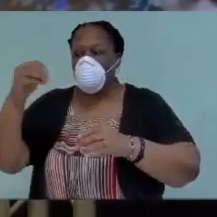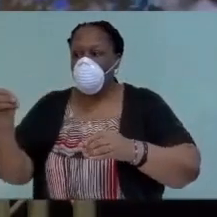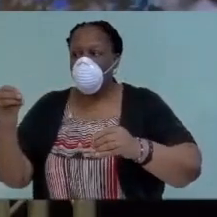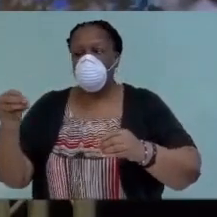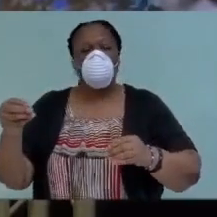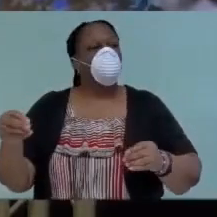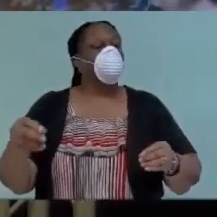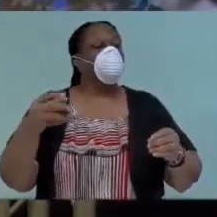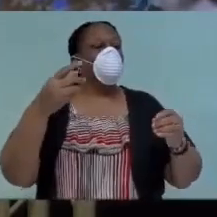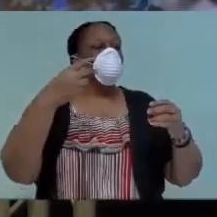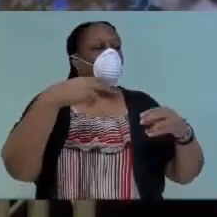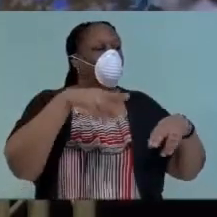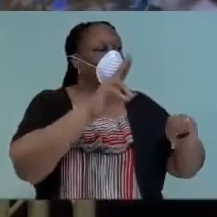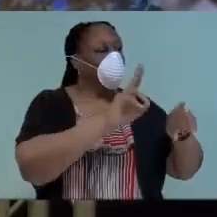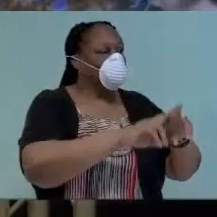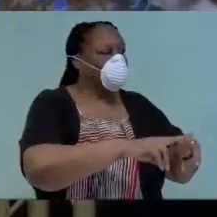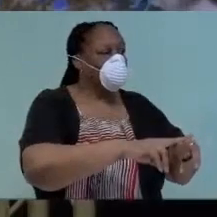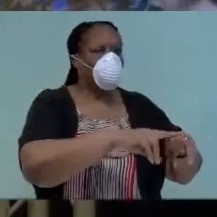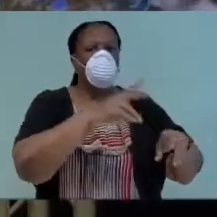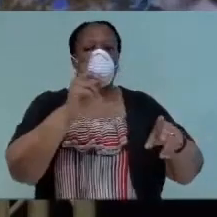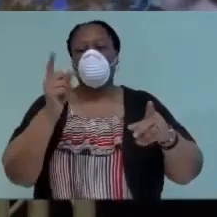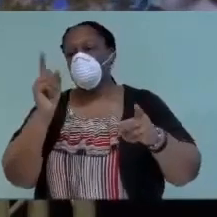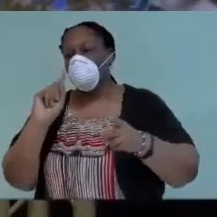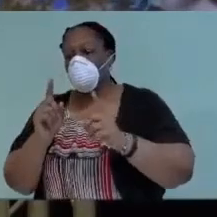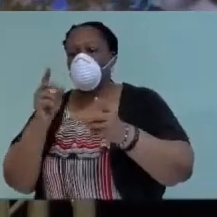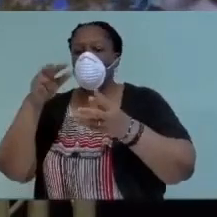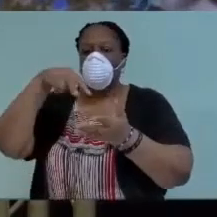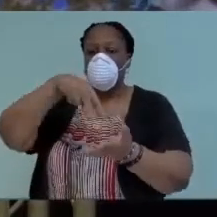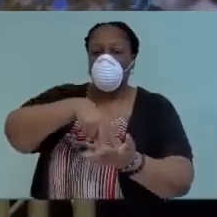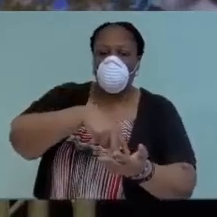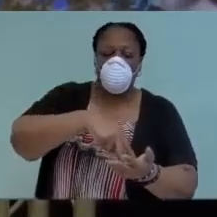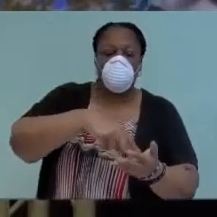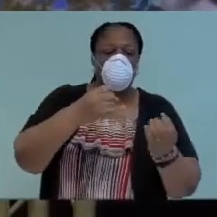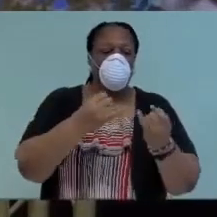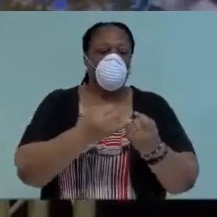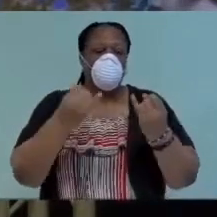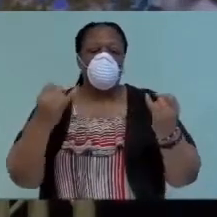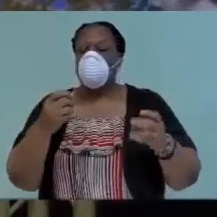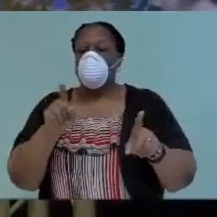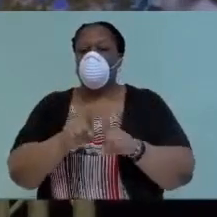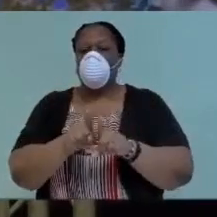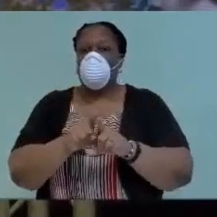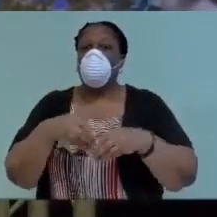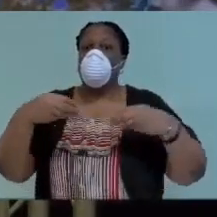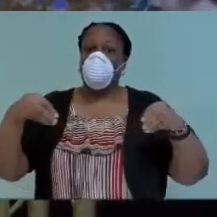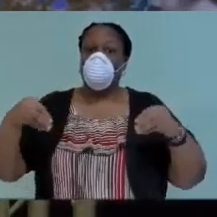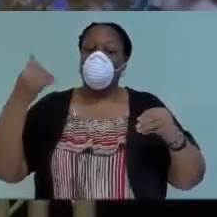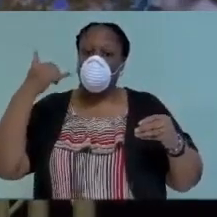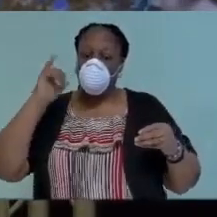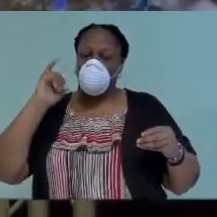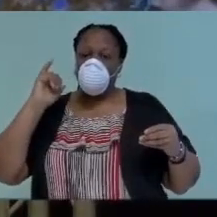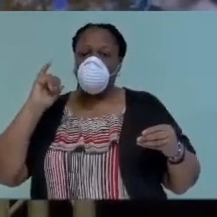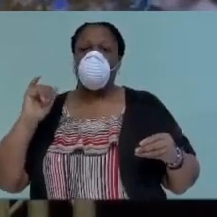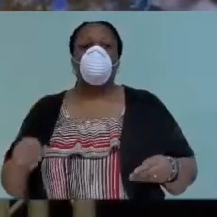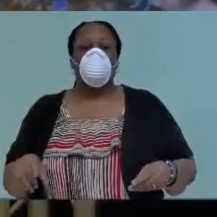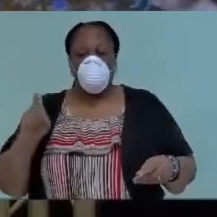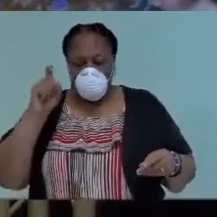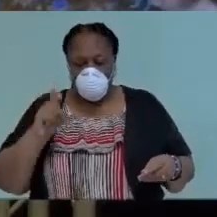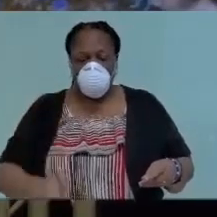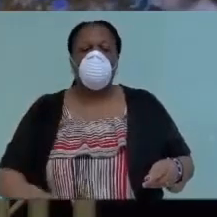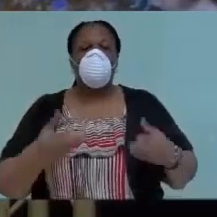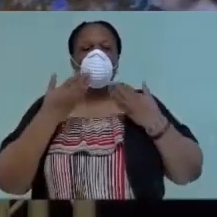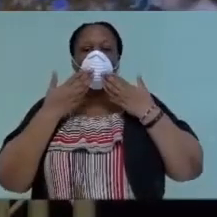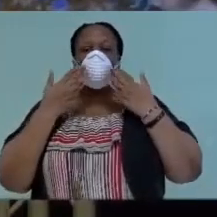a situation where you may be near to people, and these settings include groceries, pharmacies. These